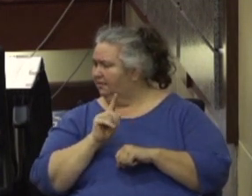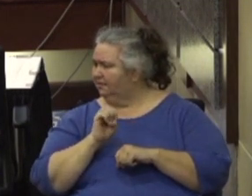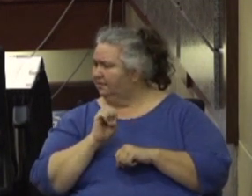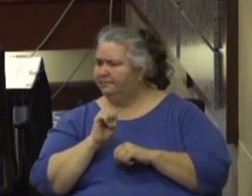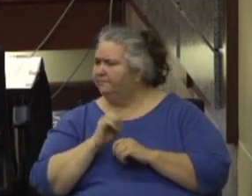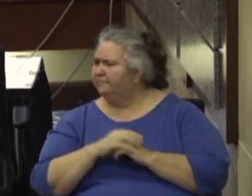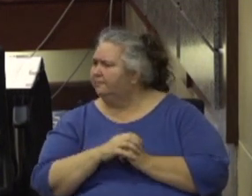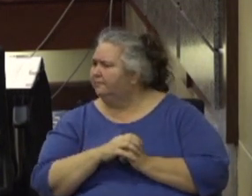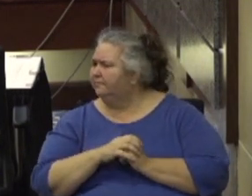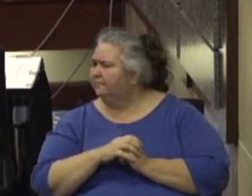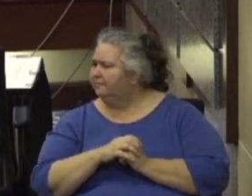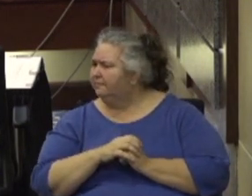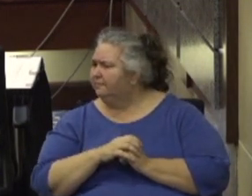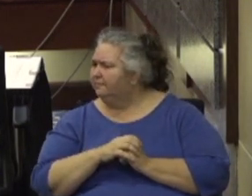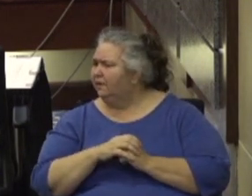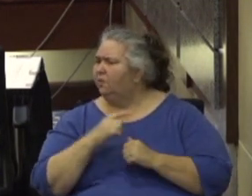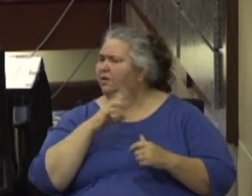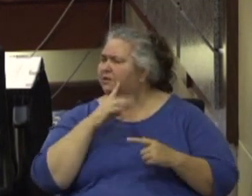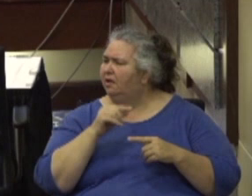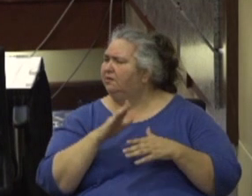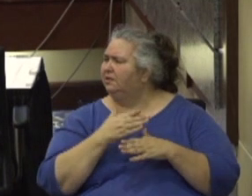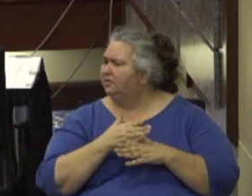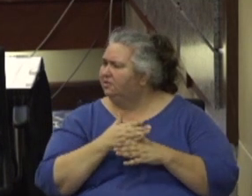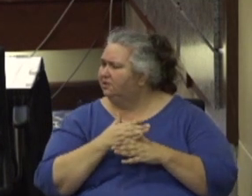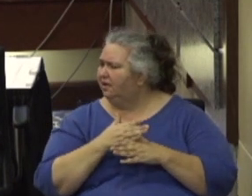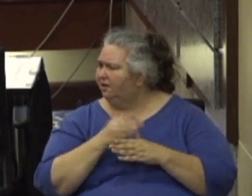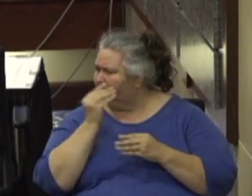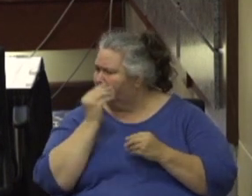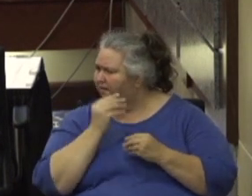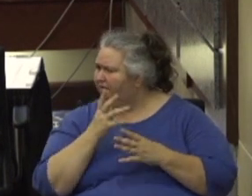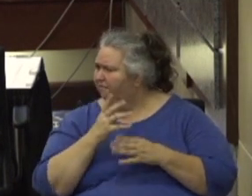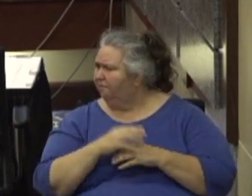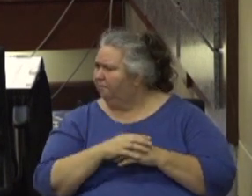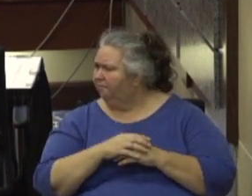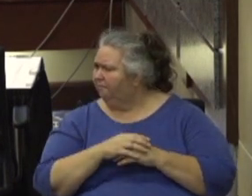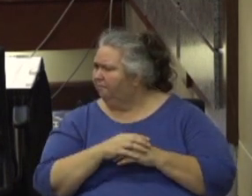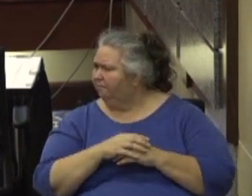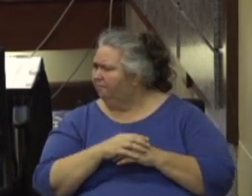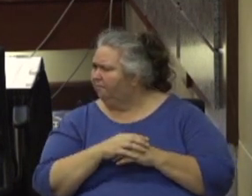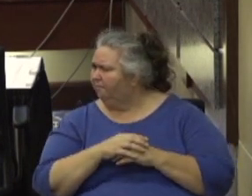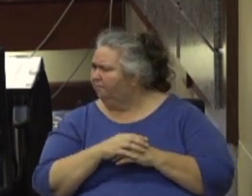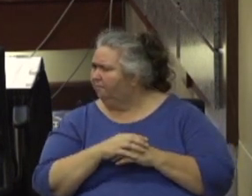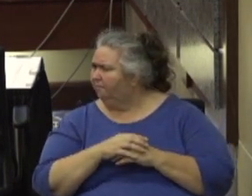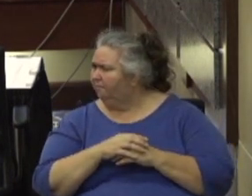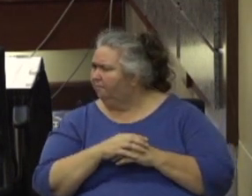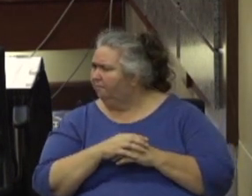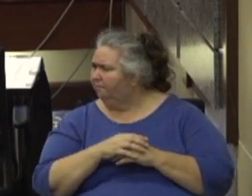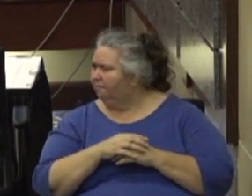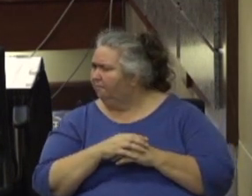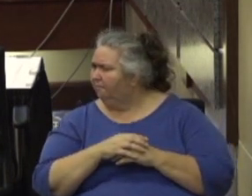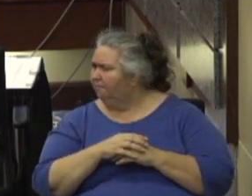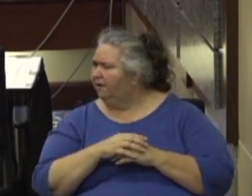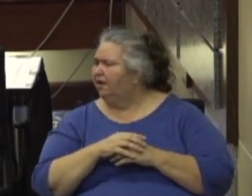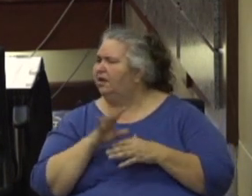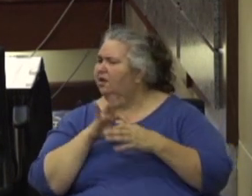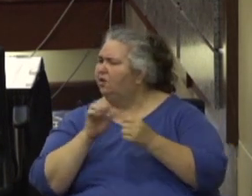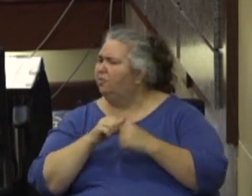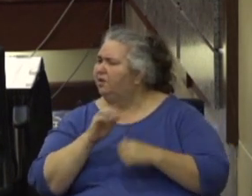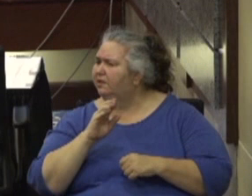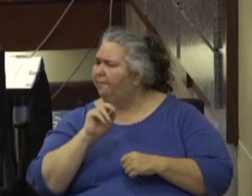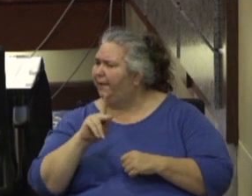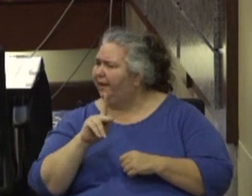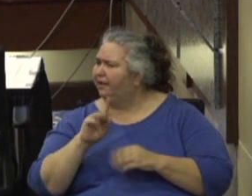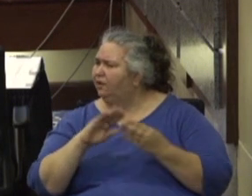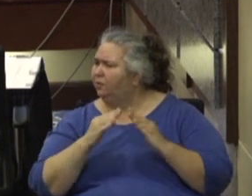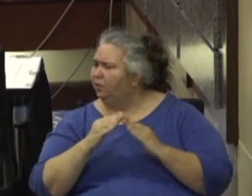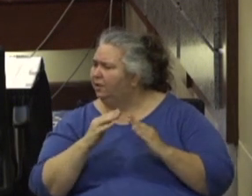as we talk and share ideas on getting this information out to the public. Also want to thank the local banking community because they're